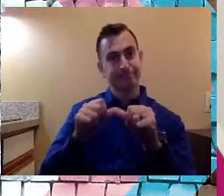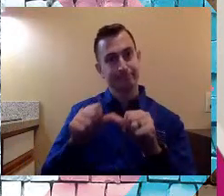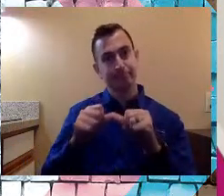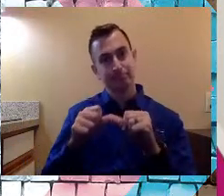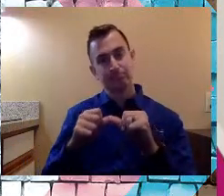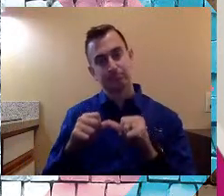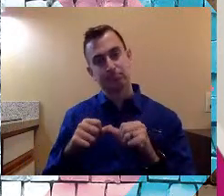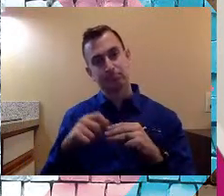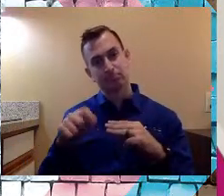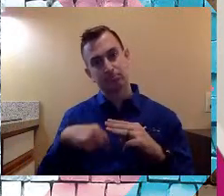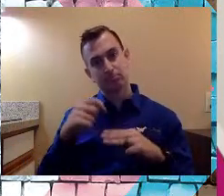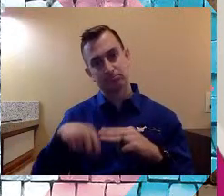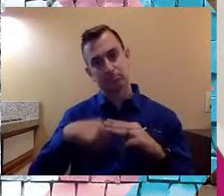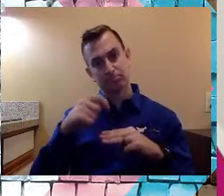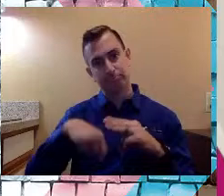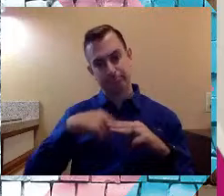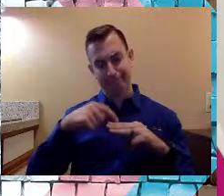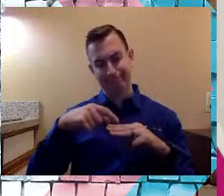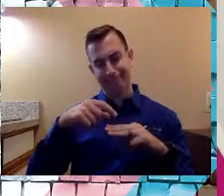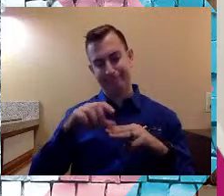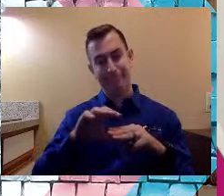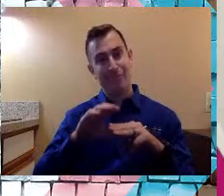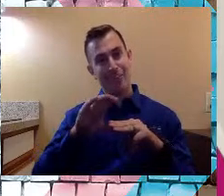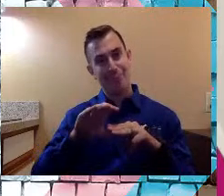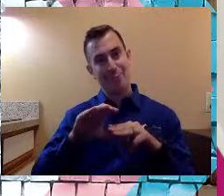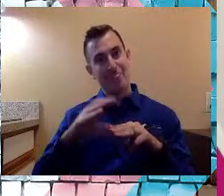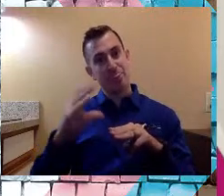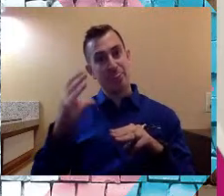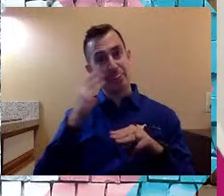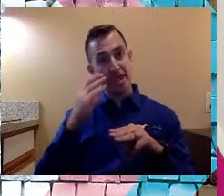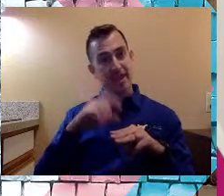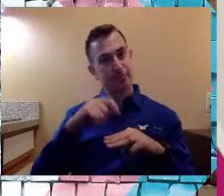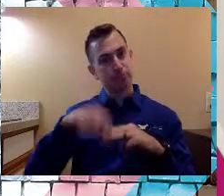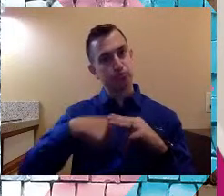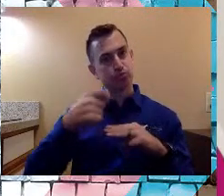if you go over top of it a little bit. It's okay if you go next to it.